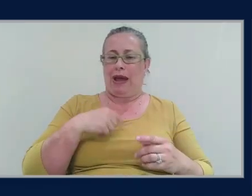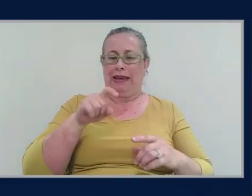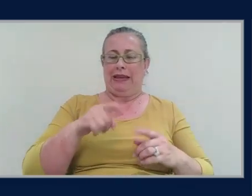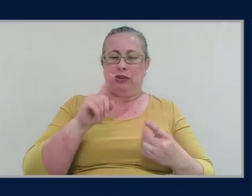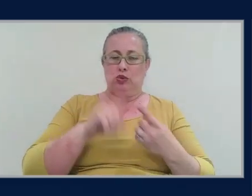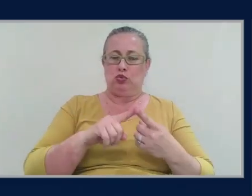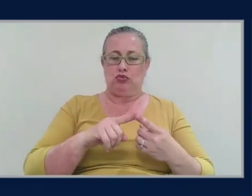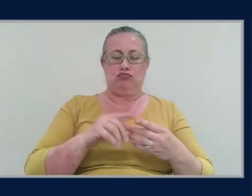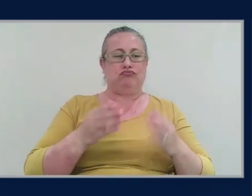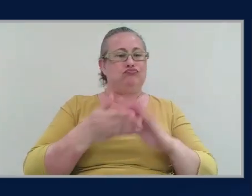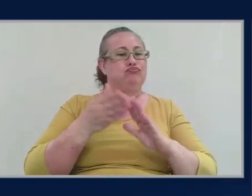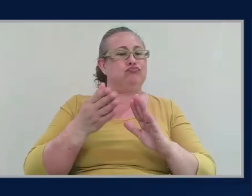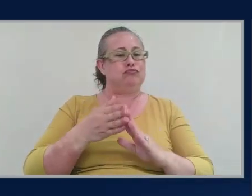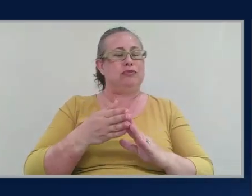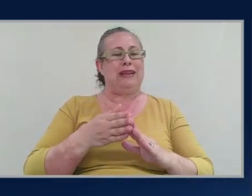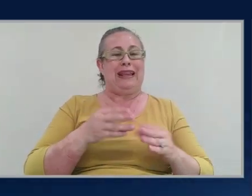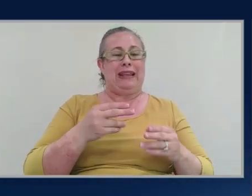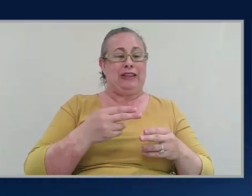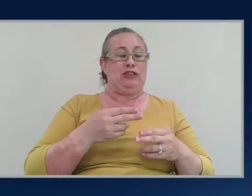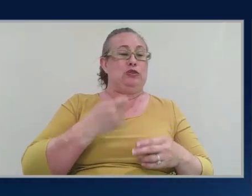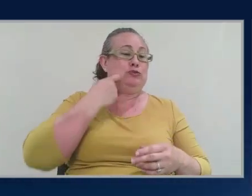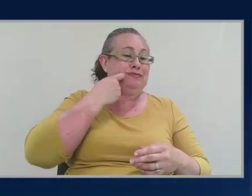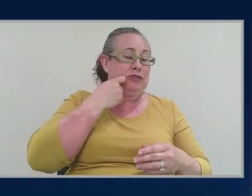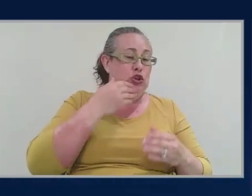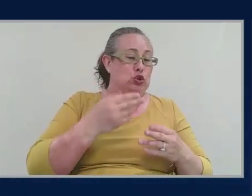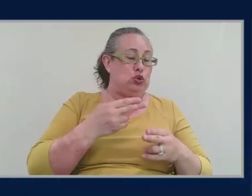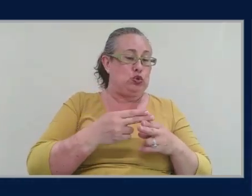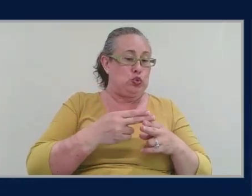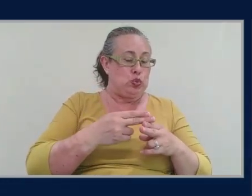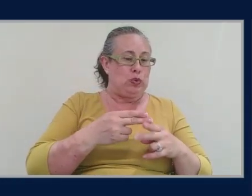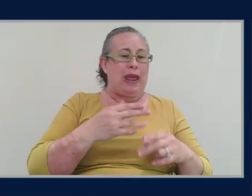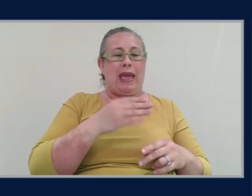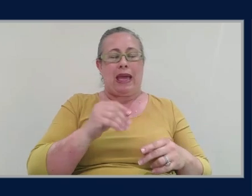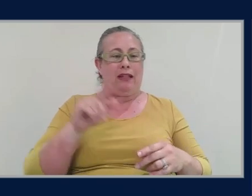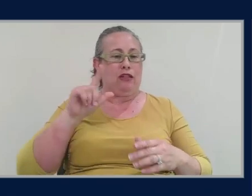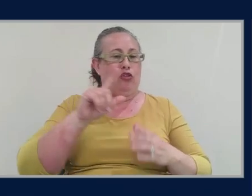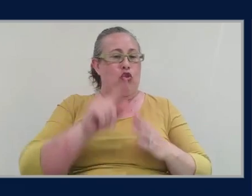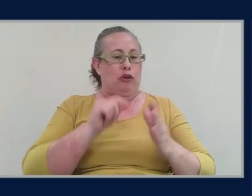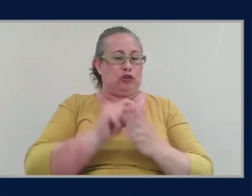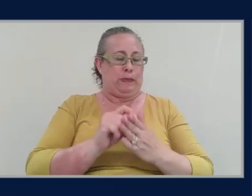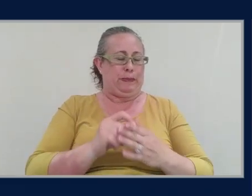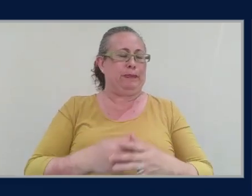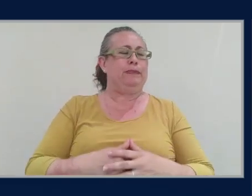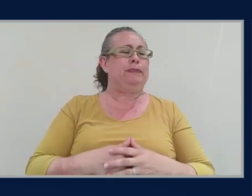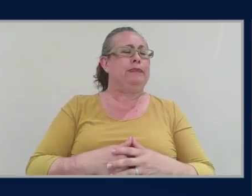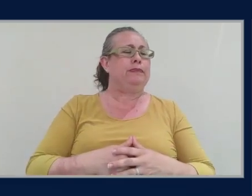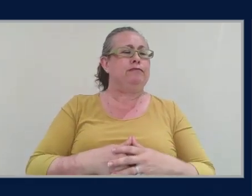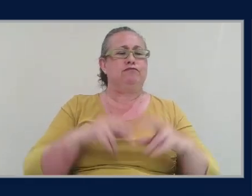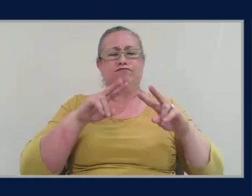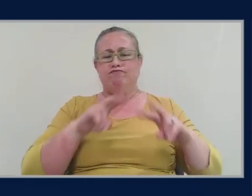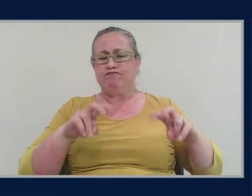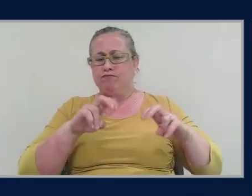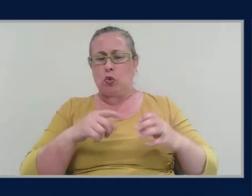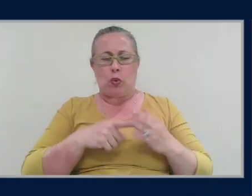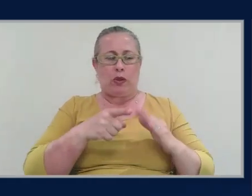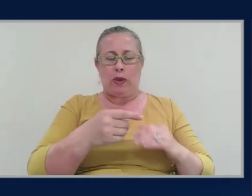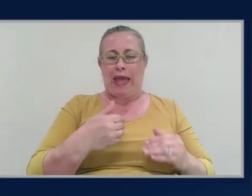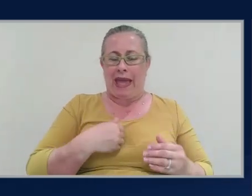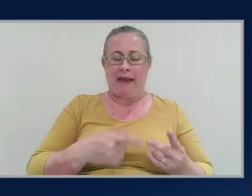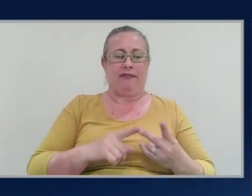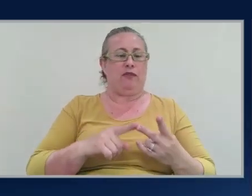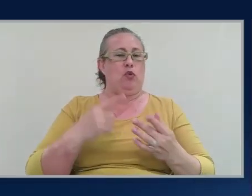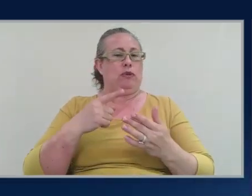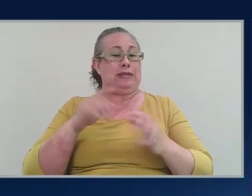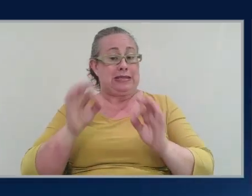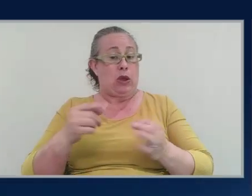also longer term, and to formulate that data strategy in almost a roadmap of assessing what you have, deciding what you don't